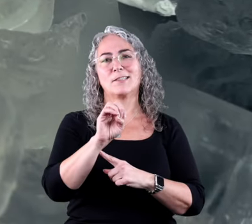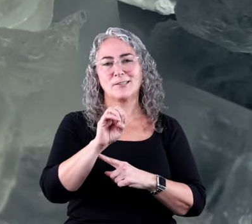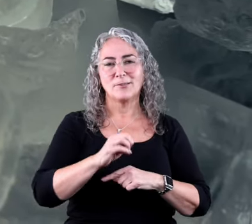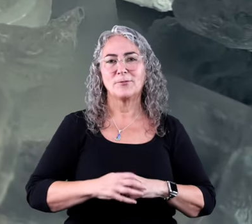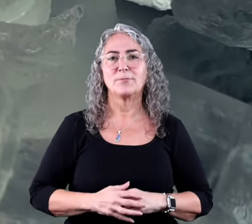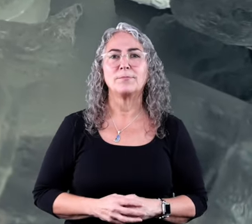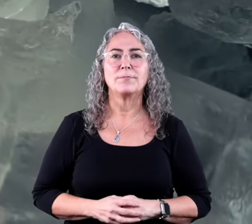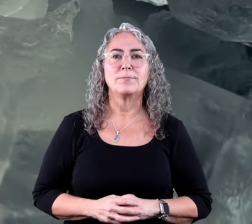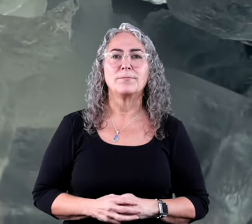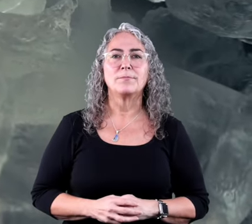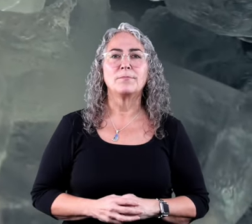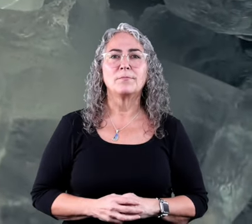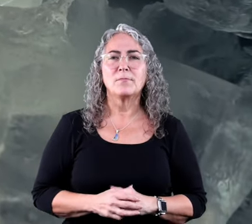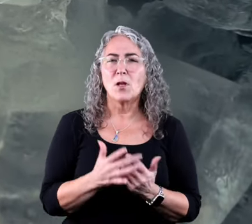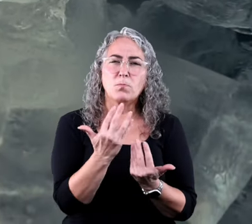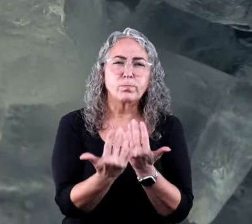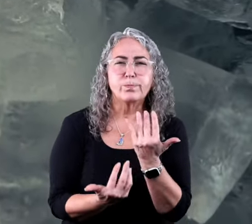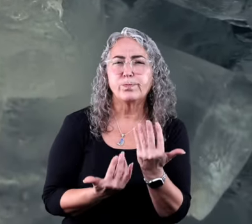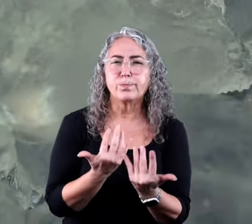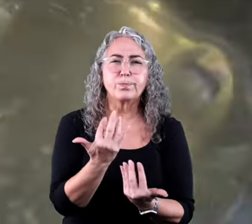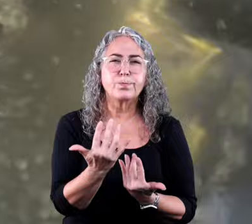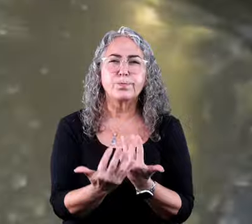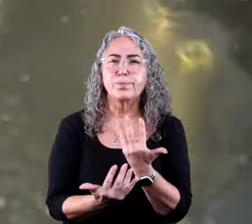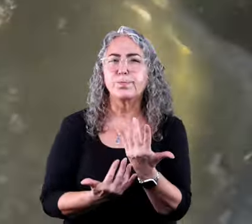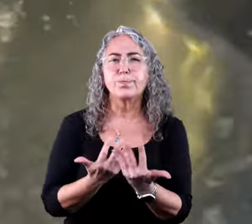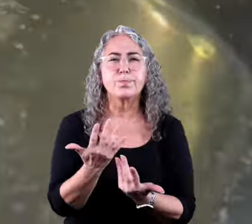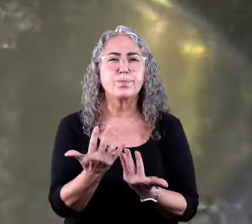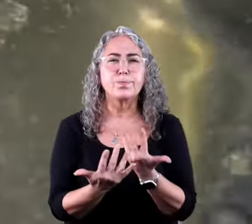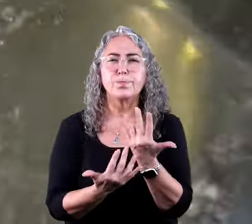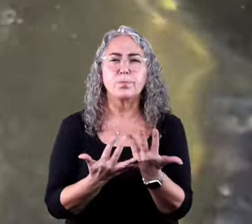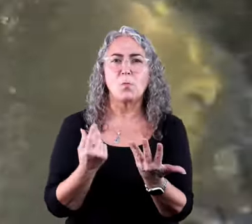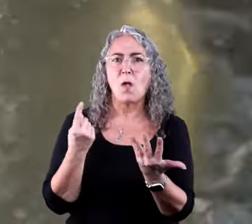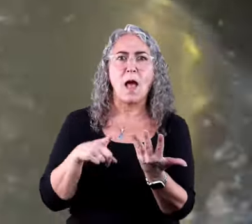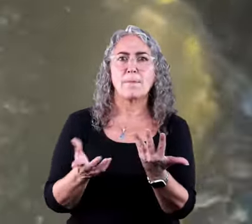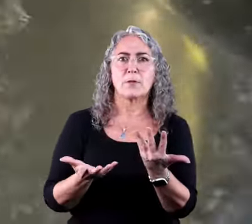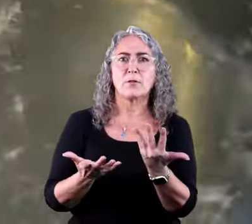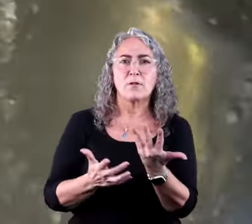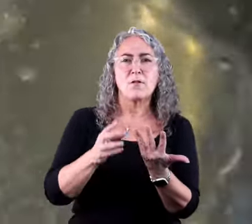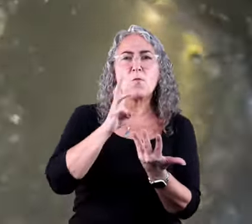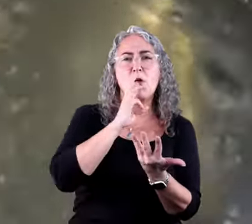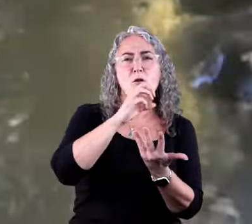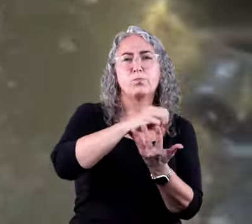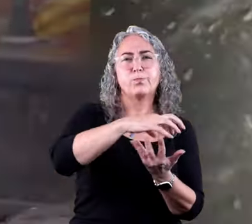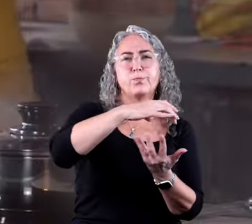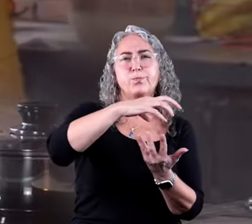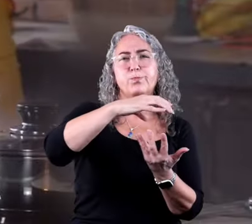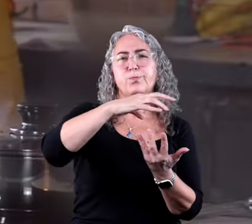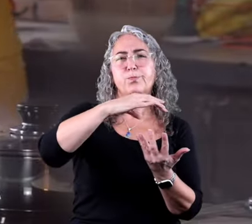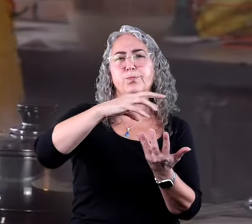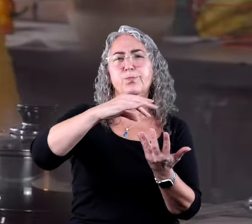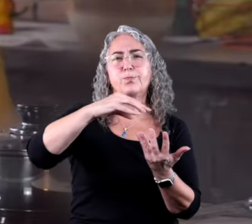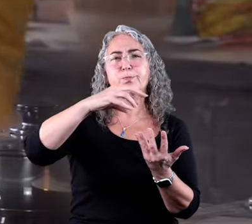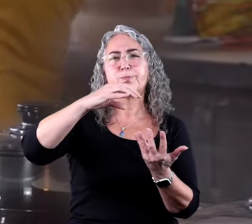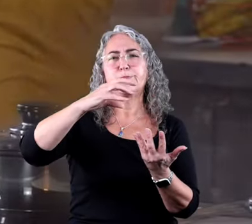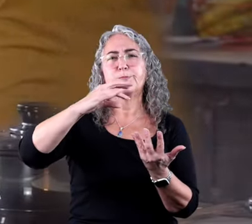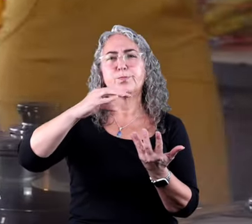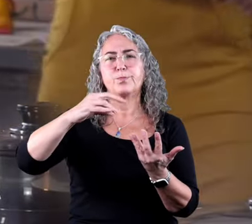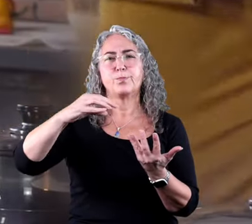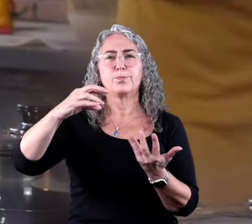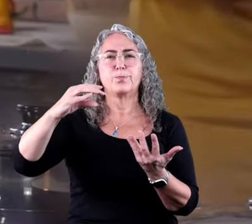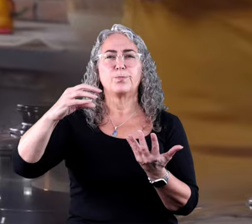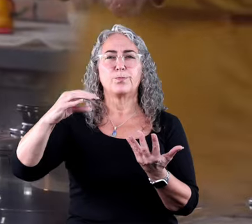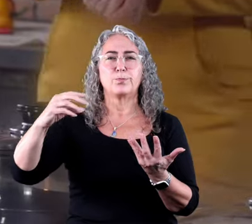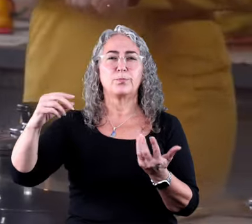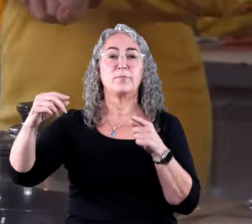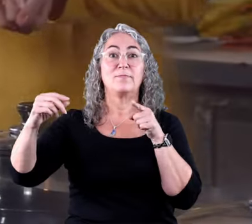becomes ice, a solid. And what happens when water boils? Ever watched your mom cook a pot of